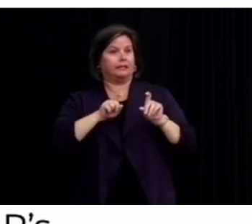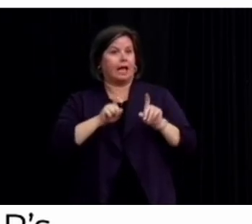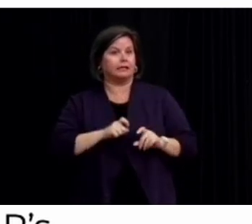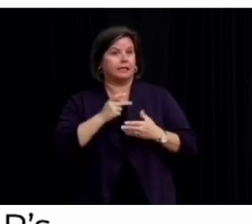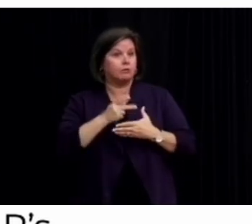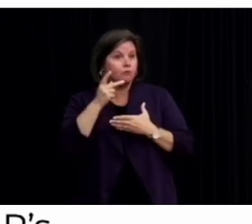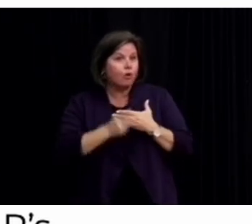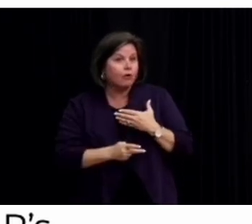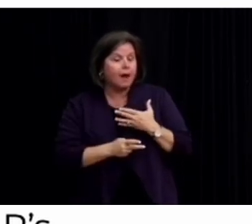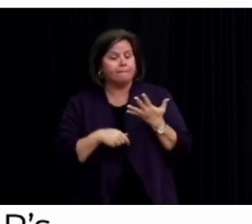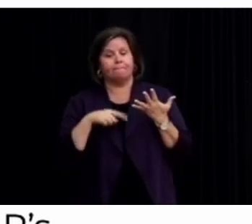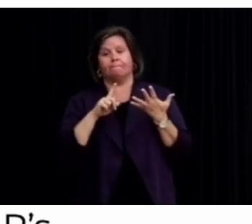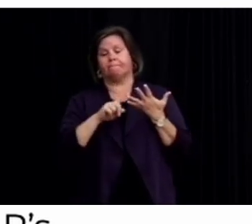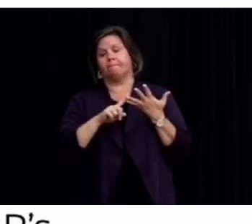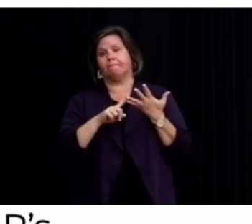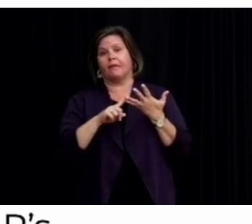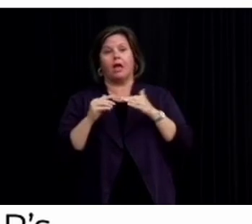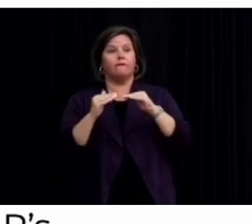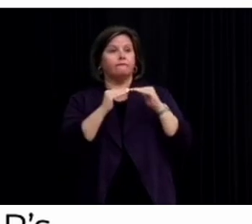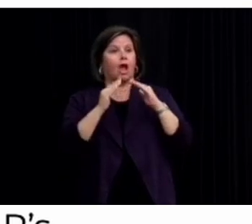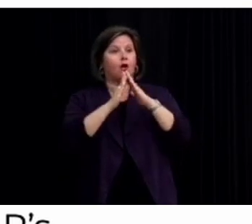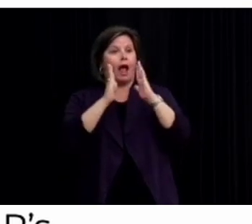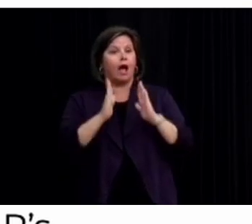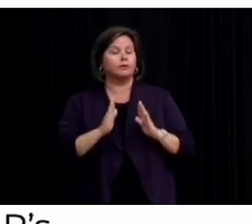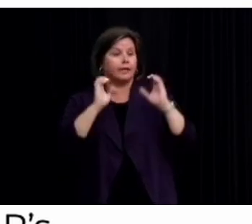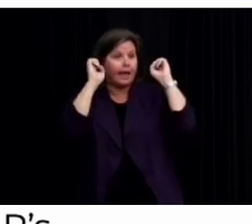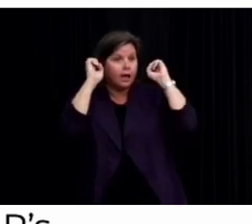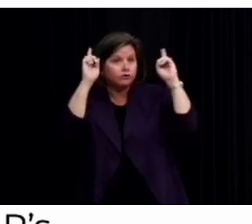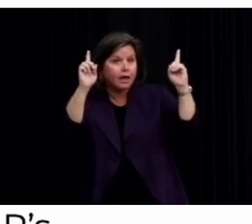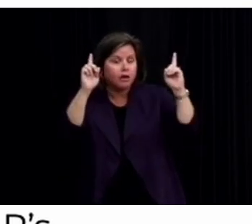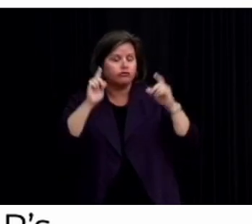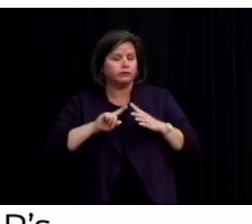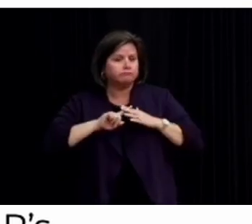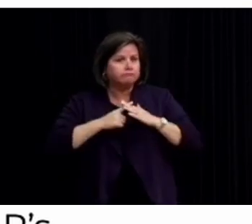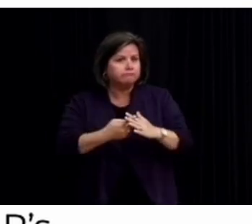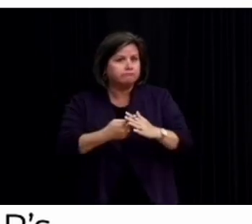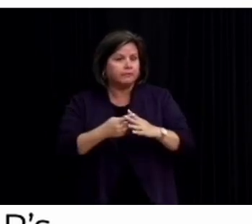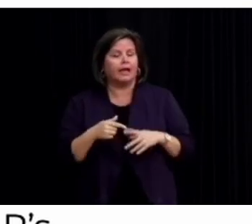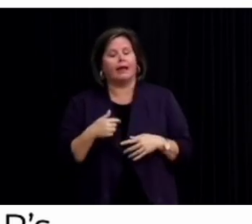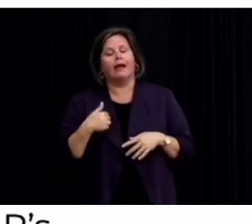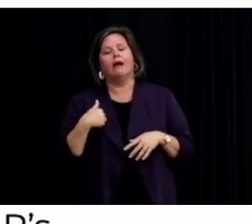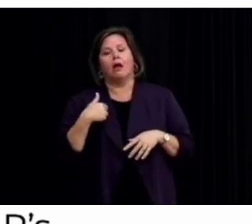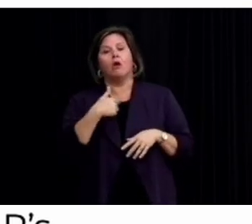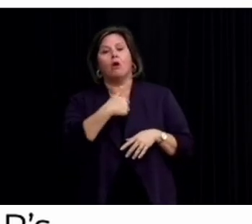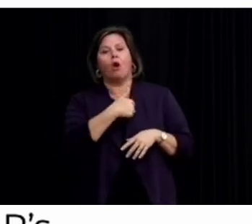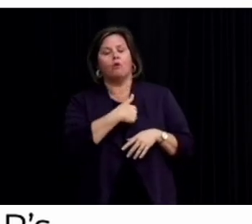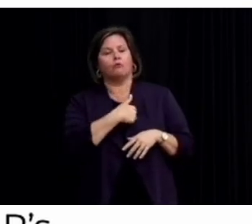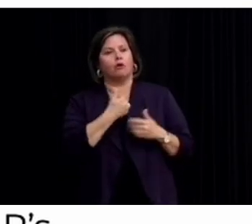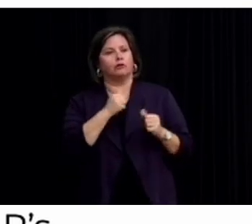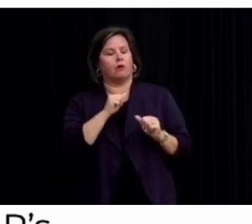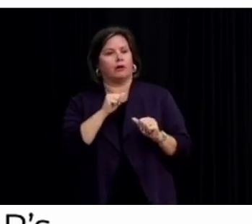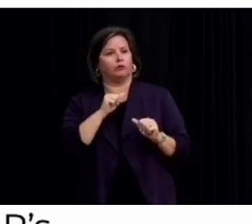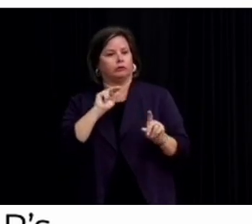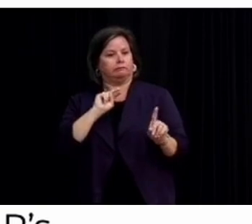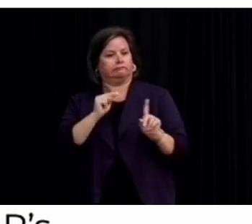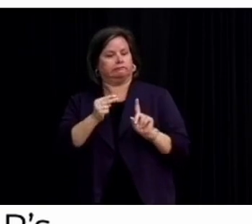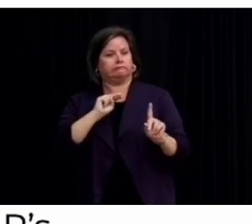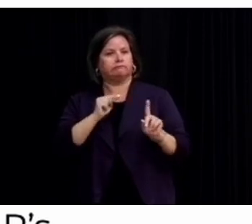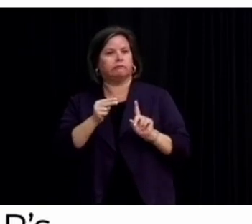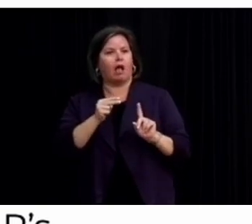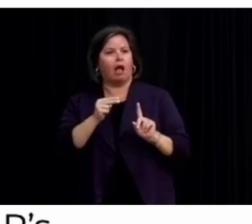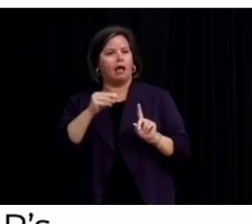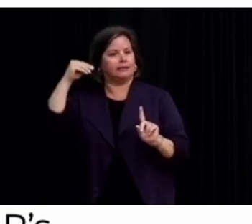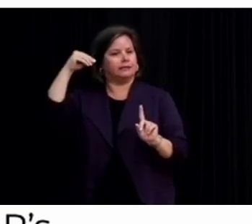very robust fair housing education, and we are doing our best to spotlight real estate